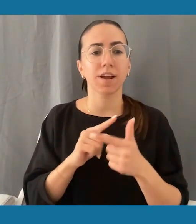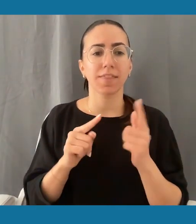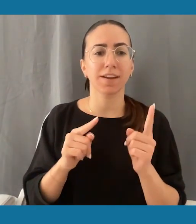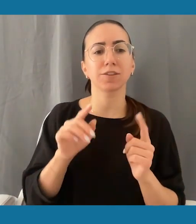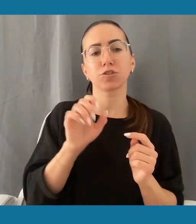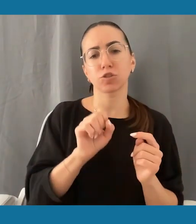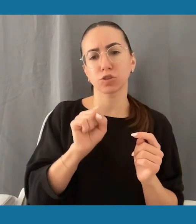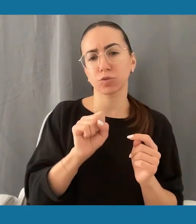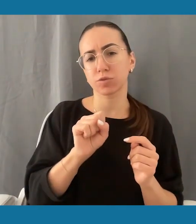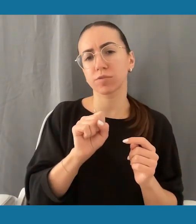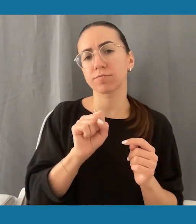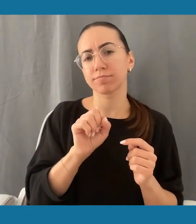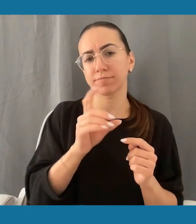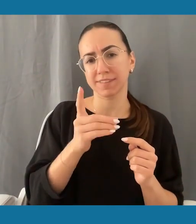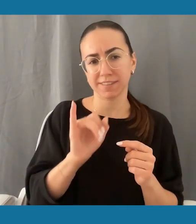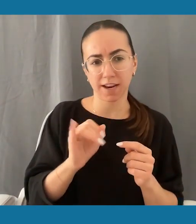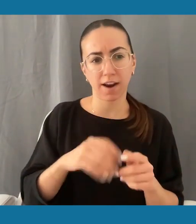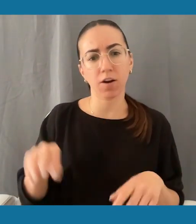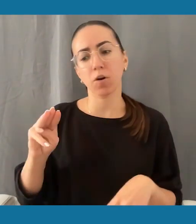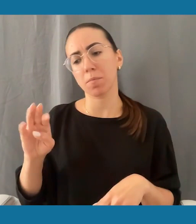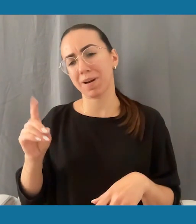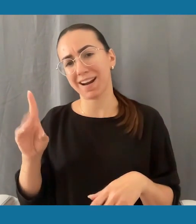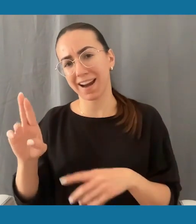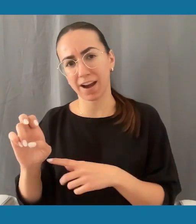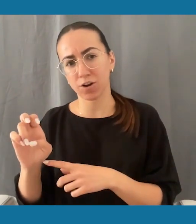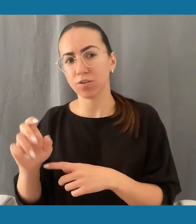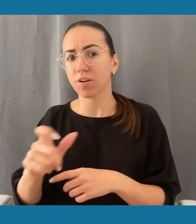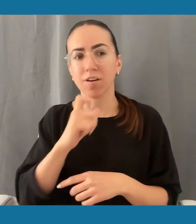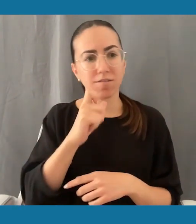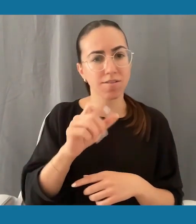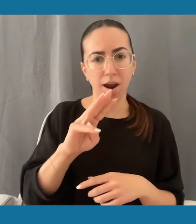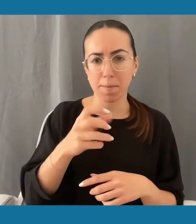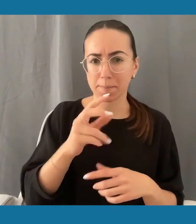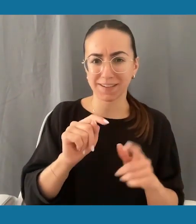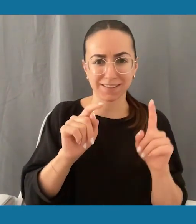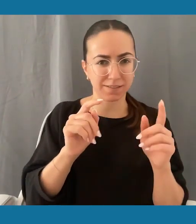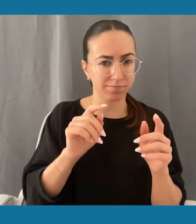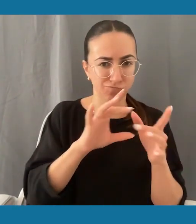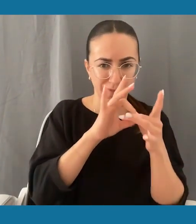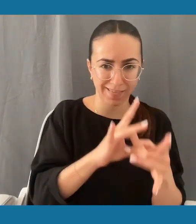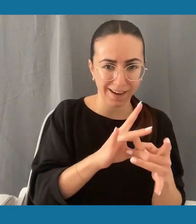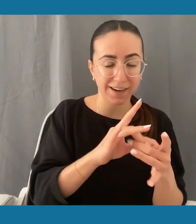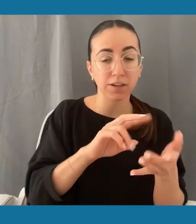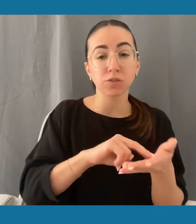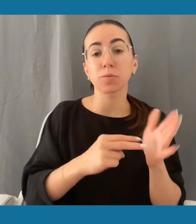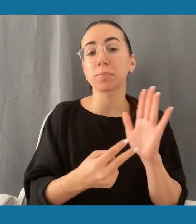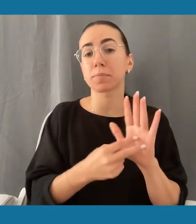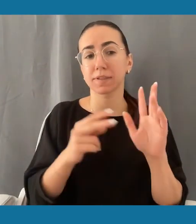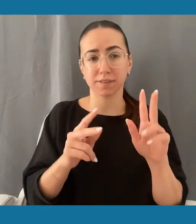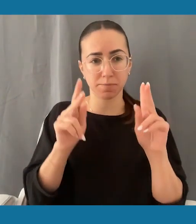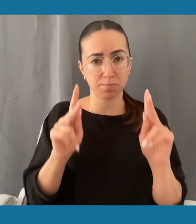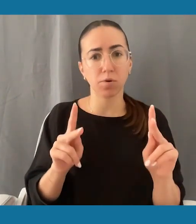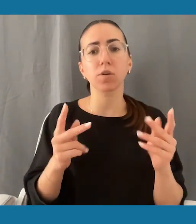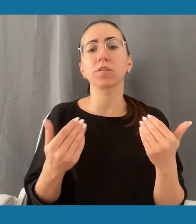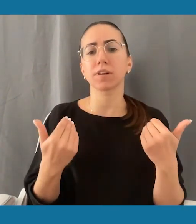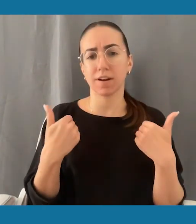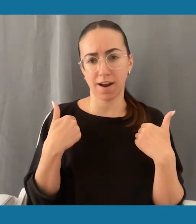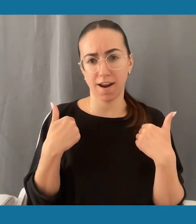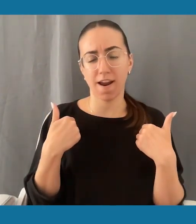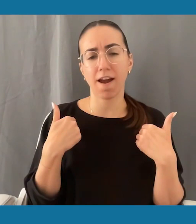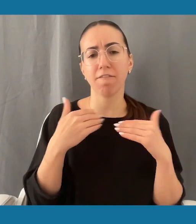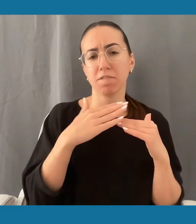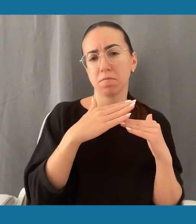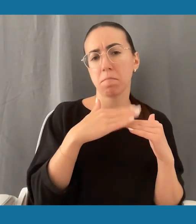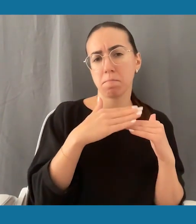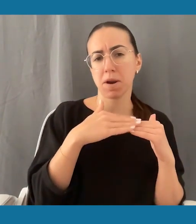Security Disability Insurance or Medicare, are not means-based, and a person can have more than the minimal amount of assets